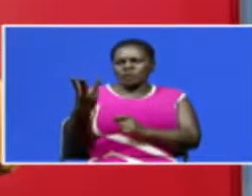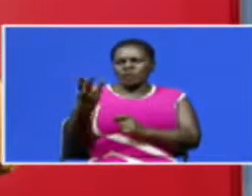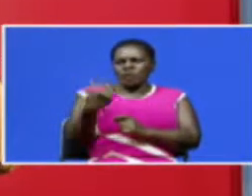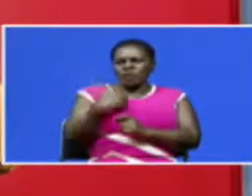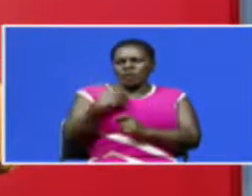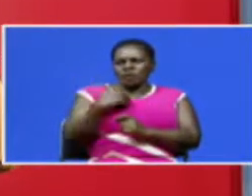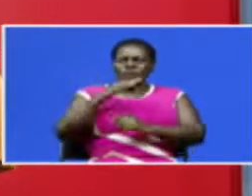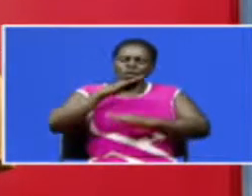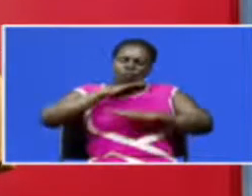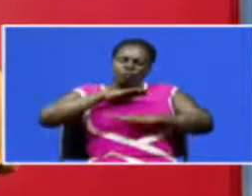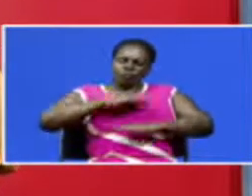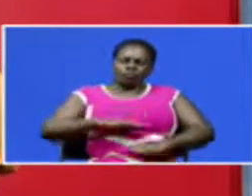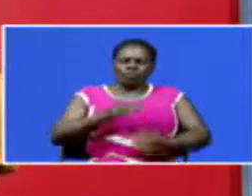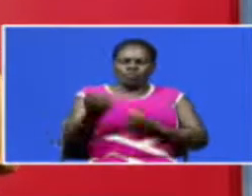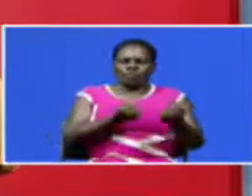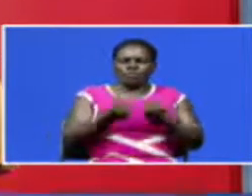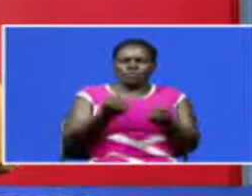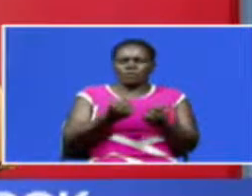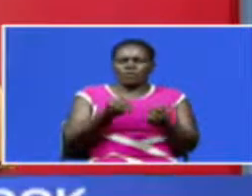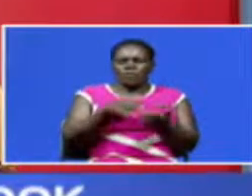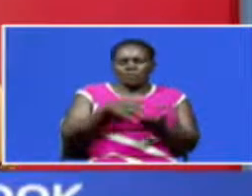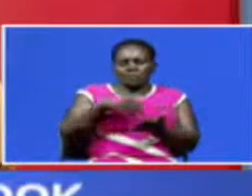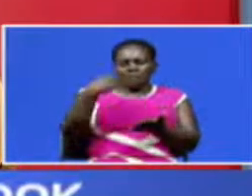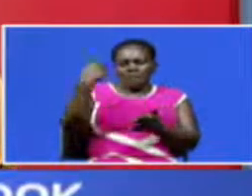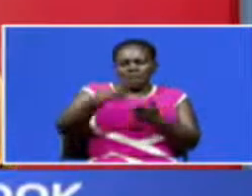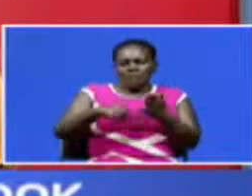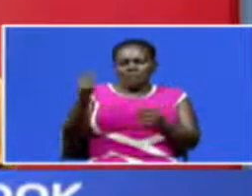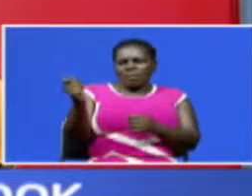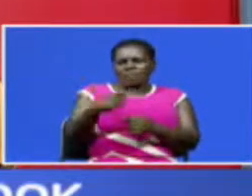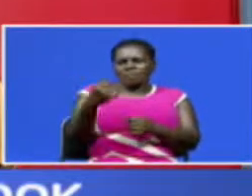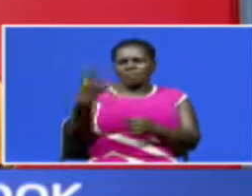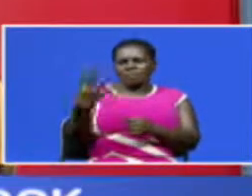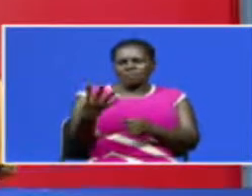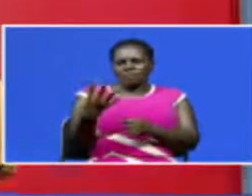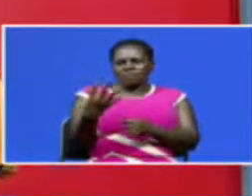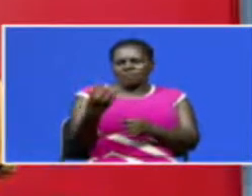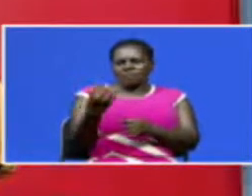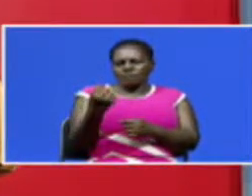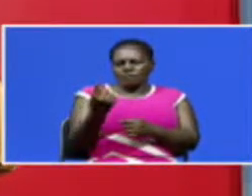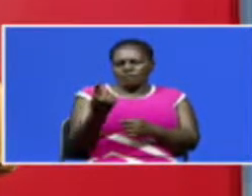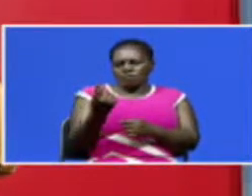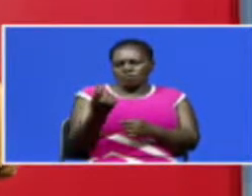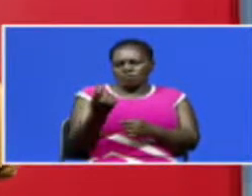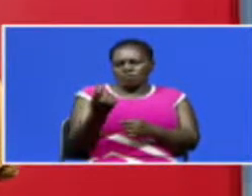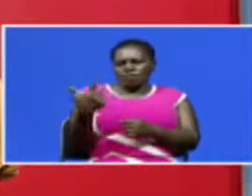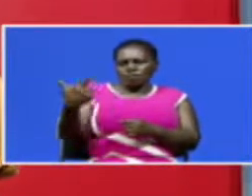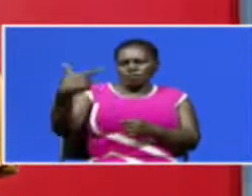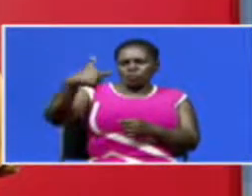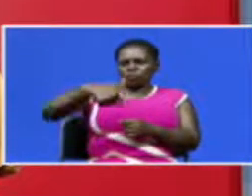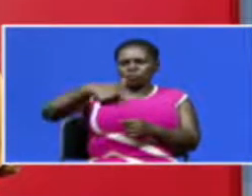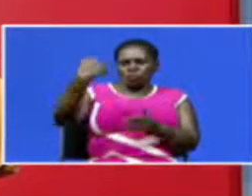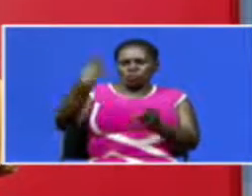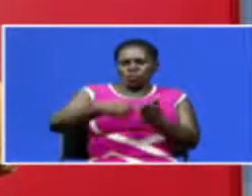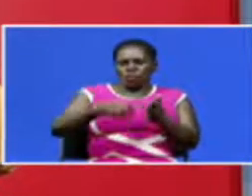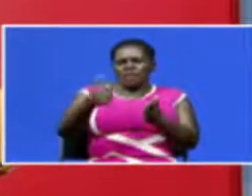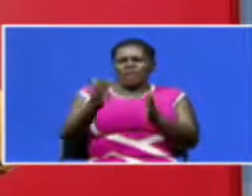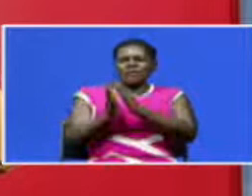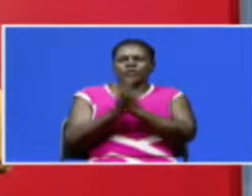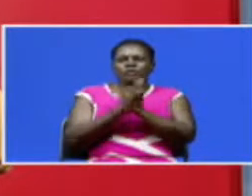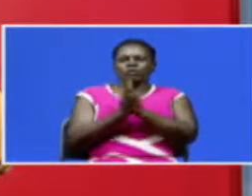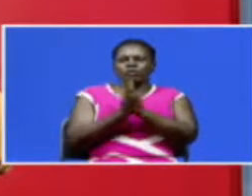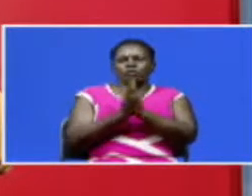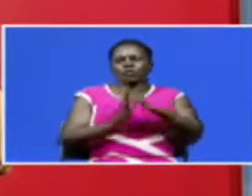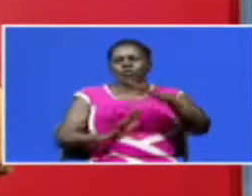tad of relief following increased prices in the last few months. Brenda Karuba with the updated fuel prices and other stories